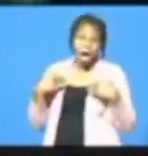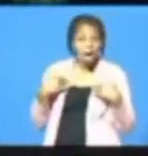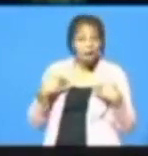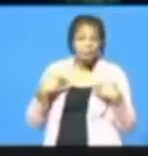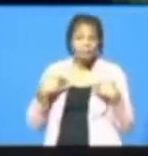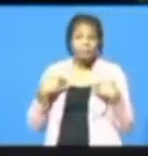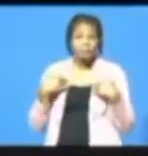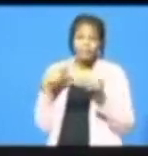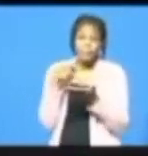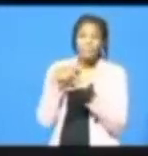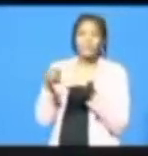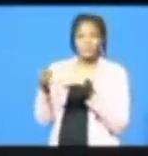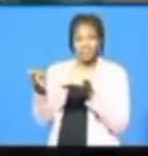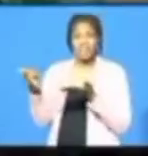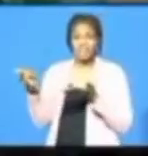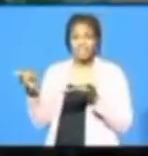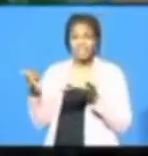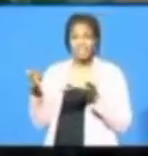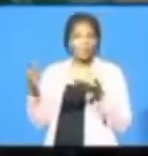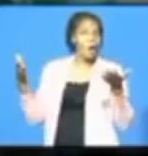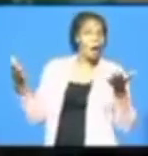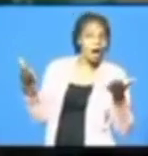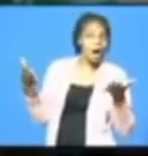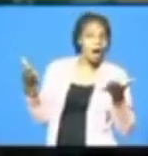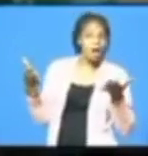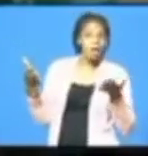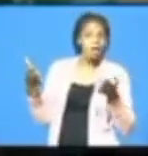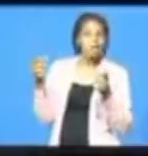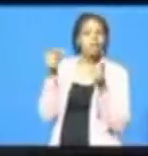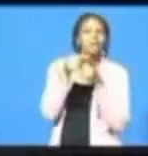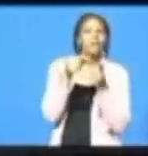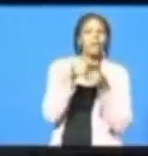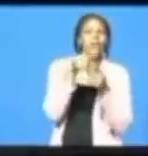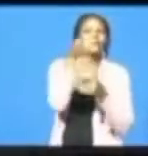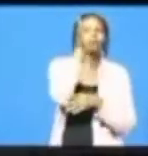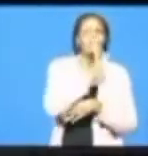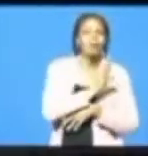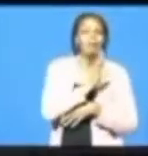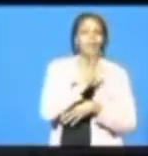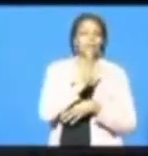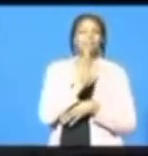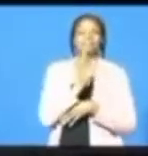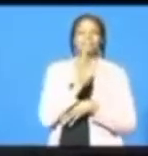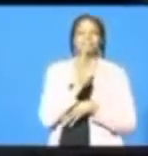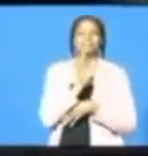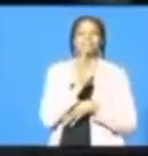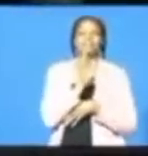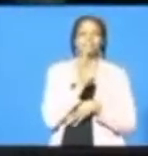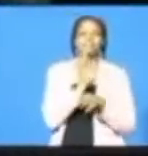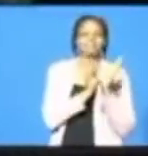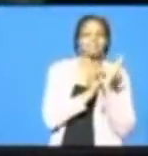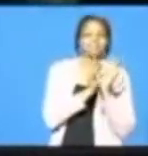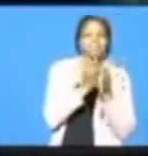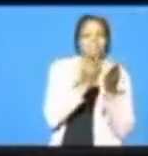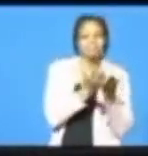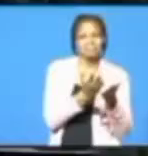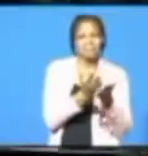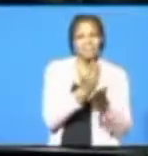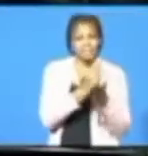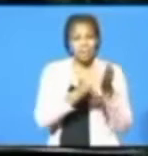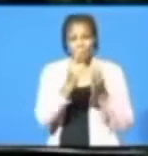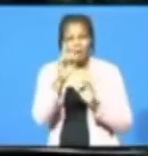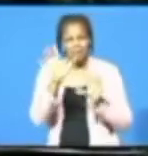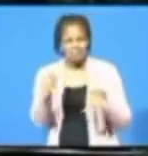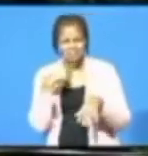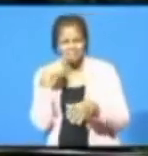the purification. It is thus saith the Lord. I wish somebody would